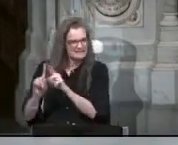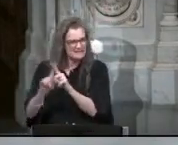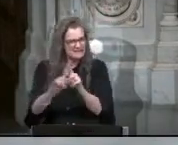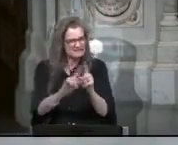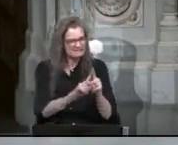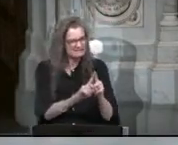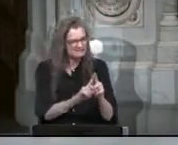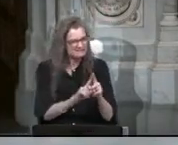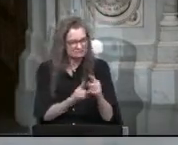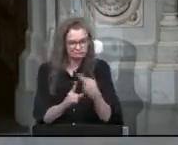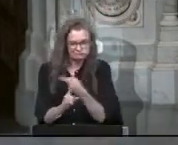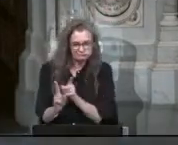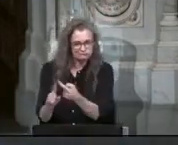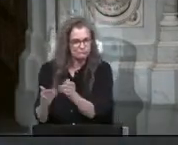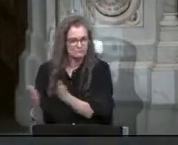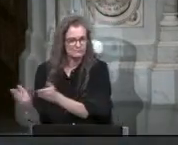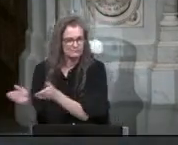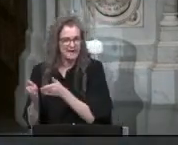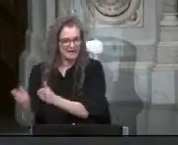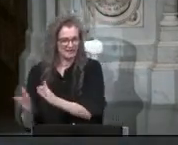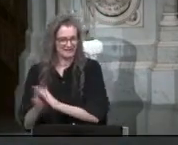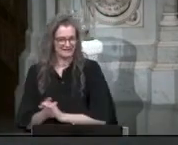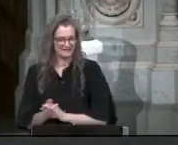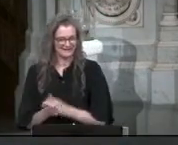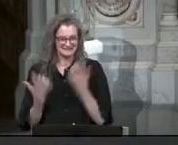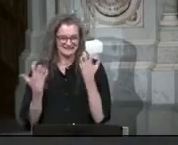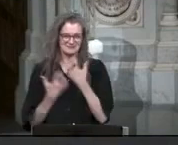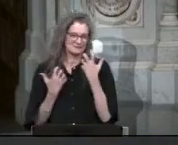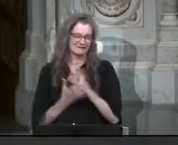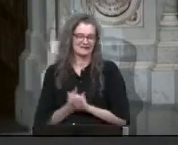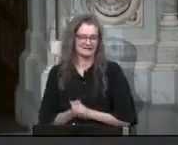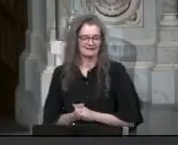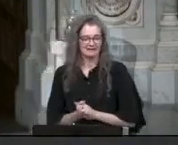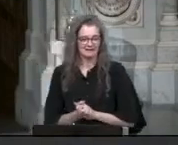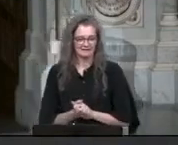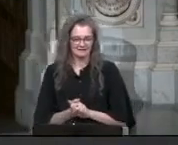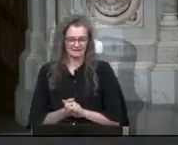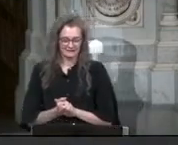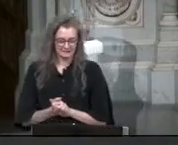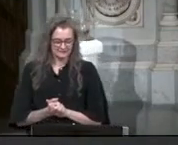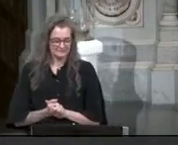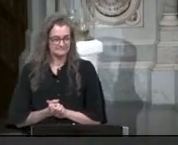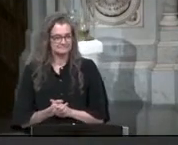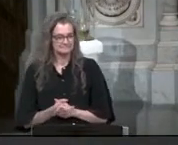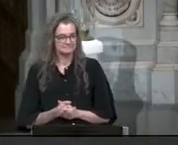mysterious ways. And it's extraordinary.